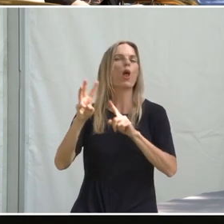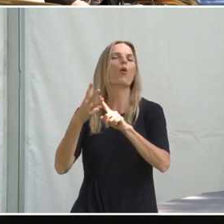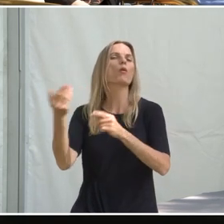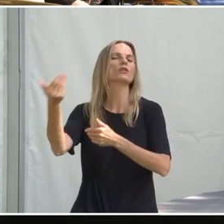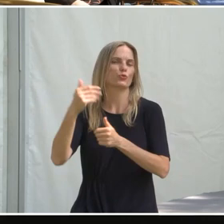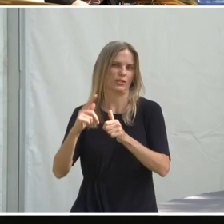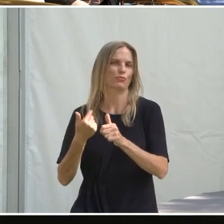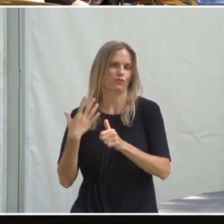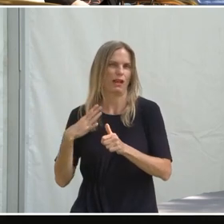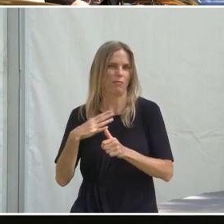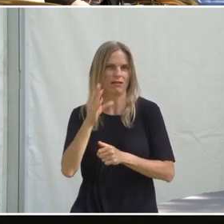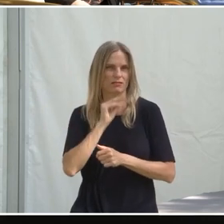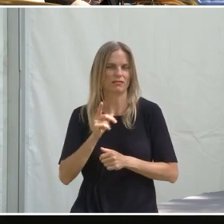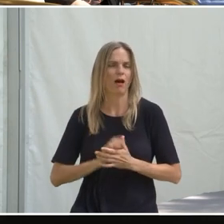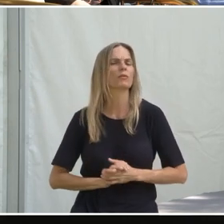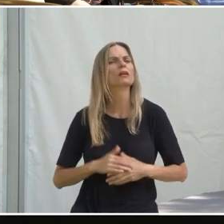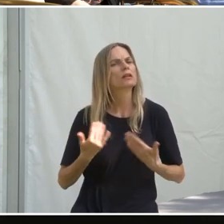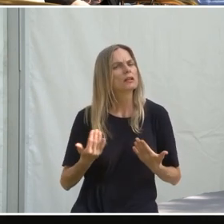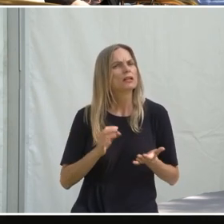the, you know,